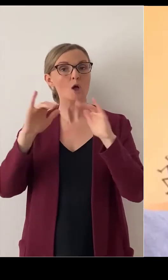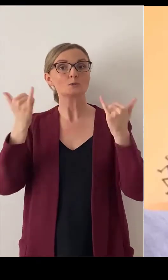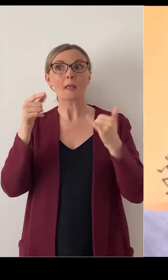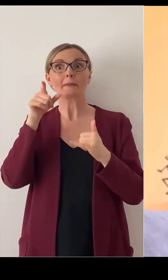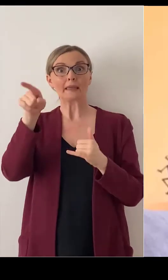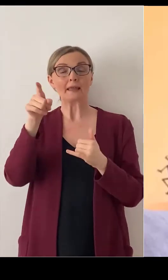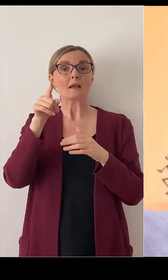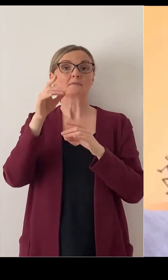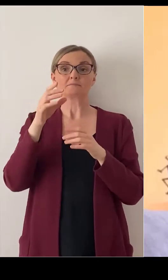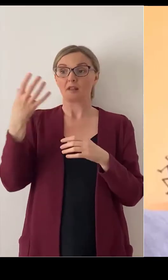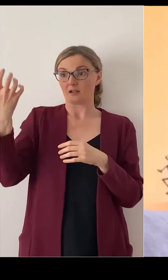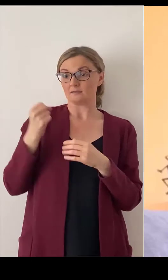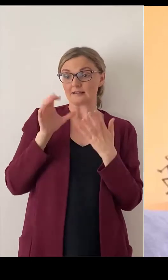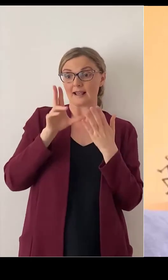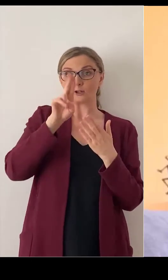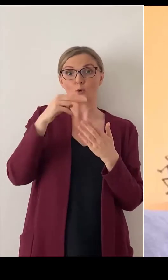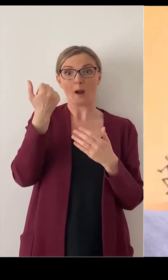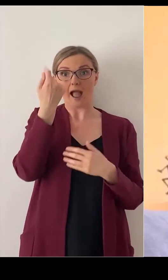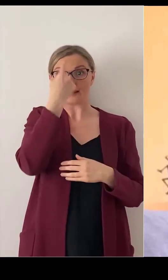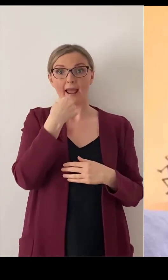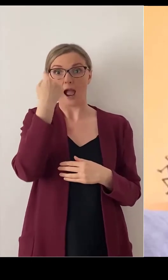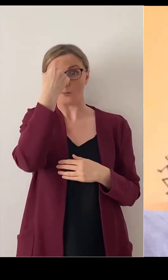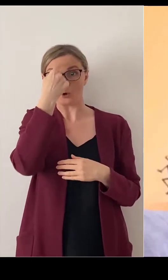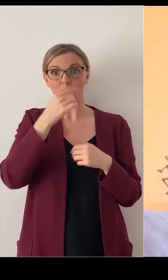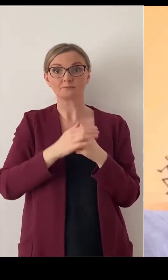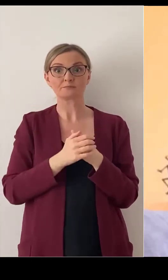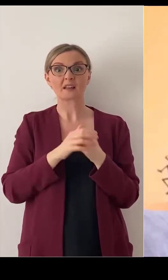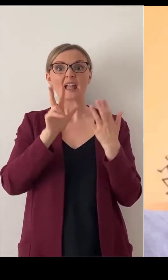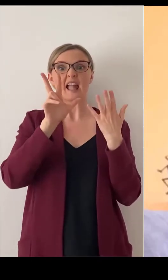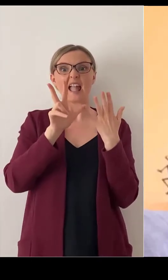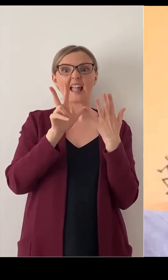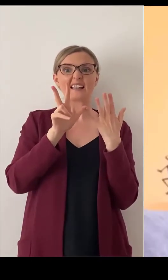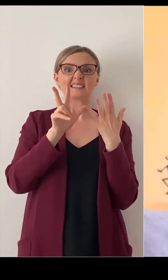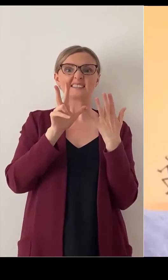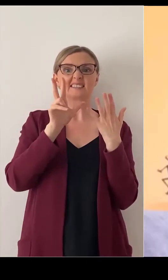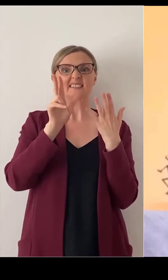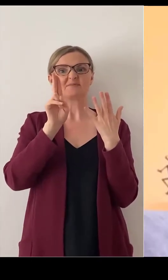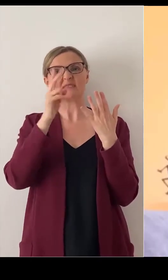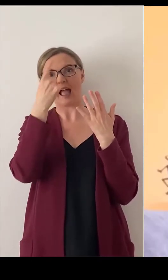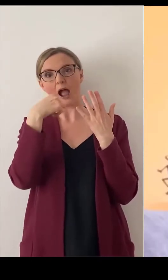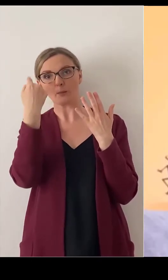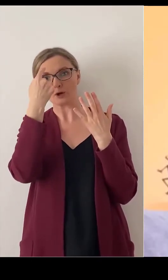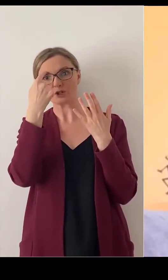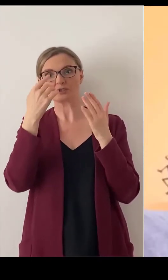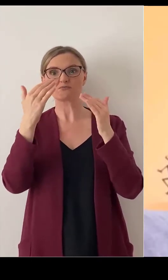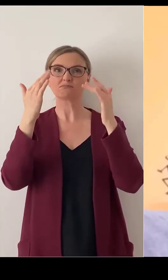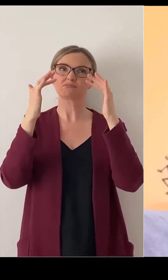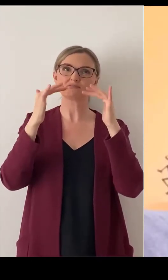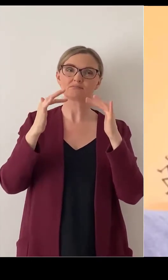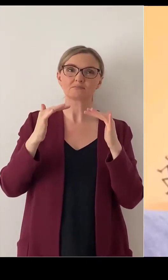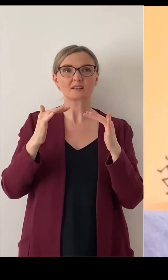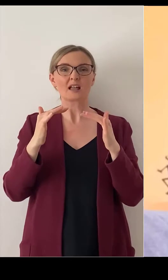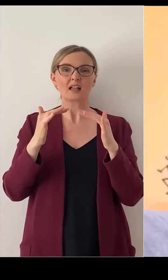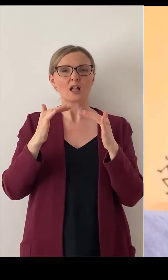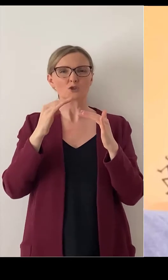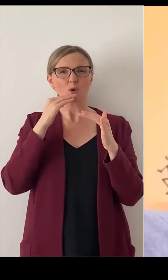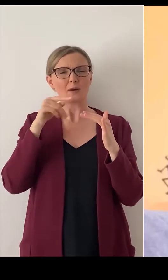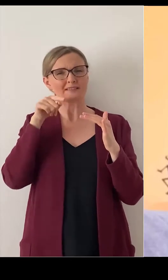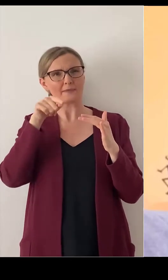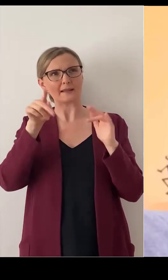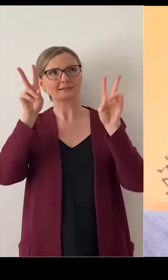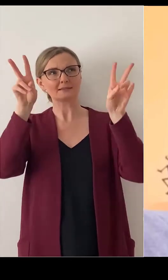time, 4 weeks, that makes about 1,600 euro. Well, is this a living